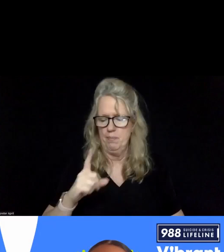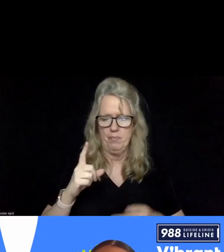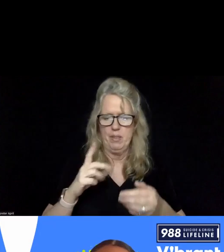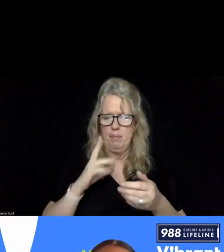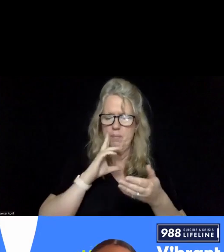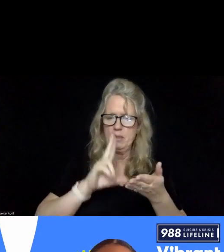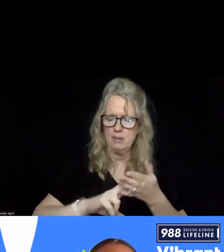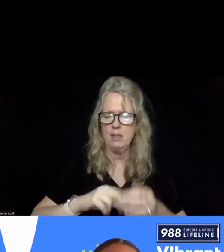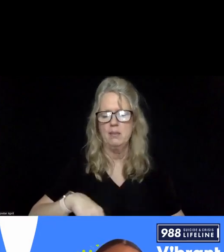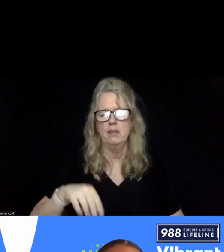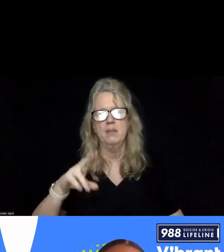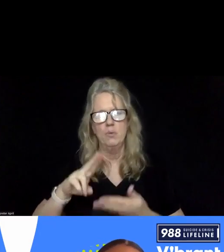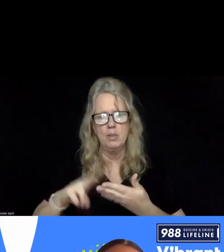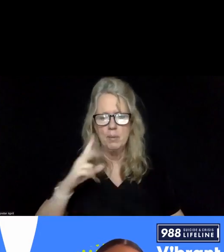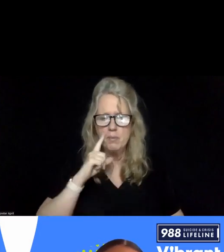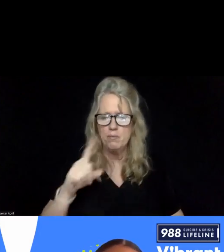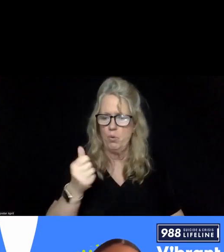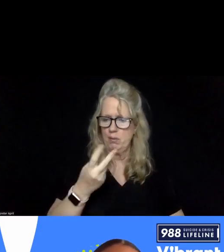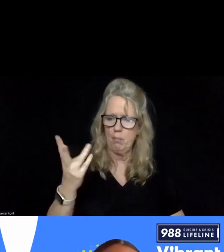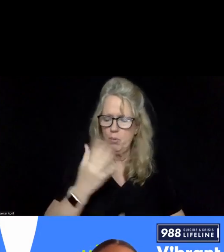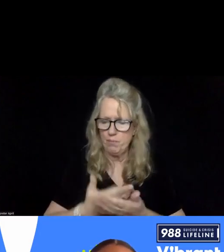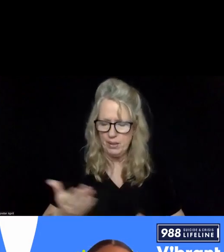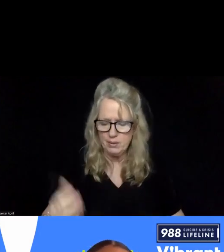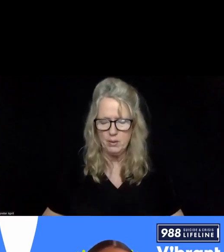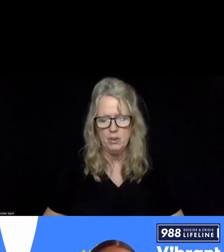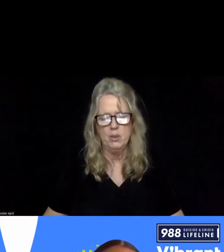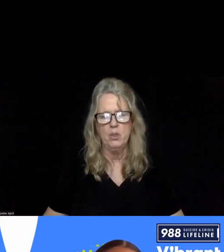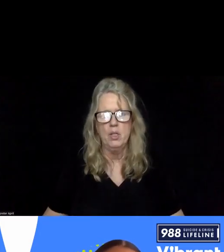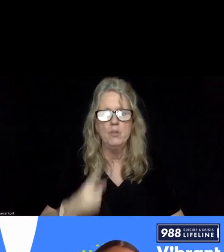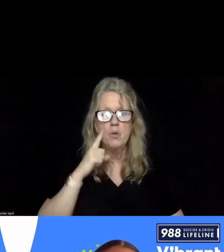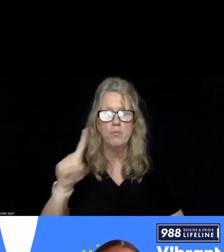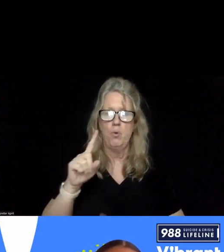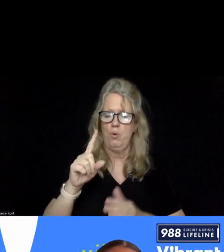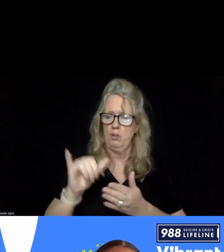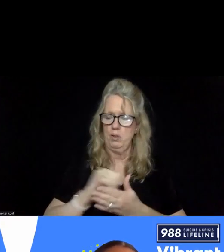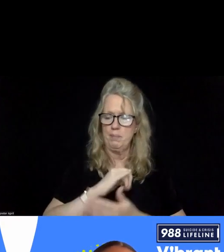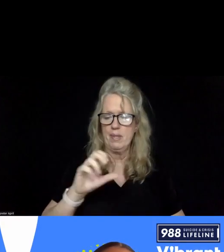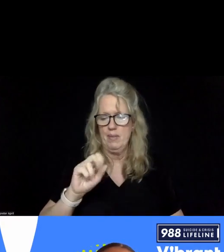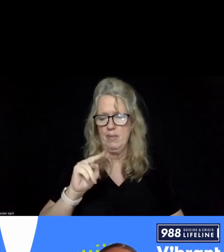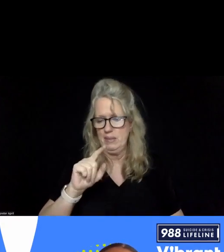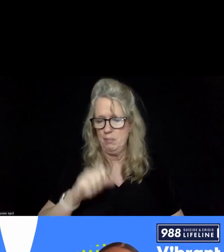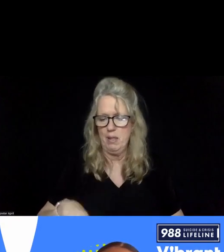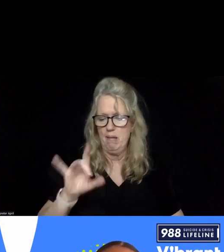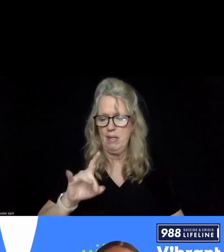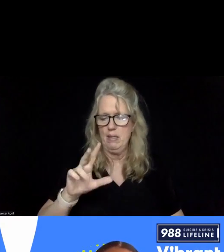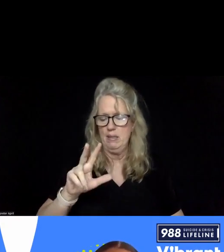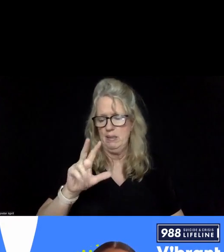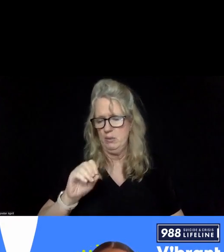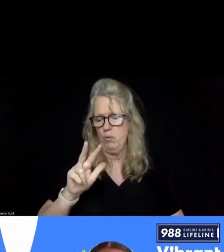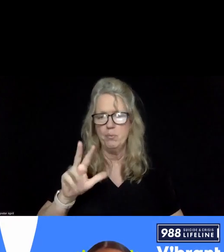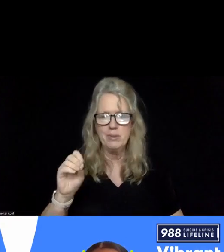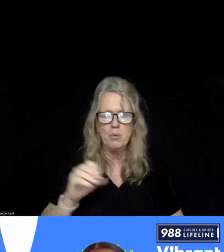the governors are starting to sign off on a couple things. So for New York, Senate Bill 8303,